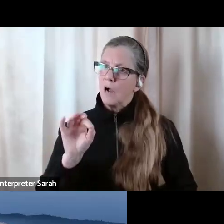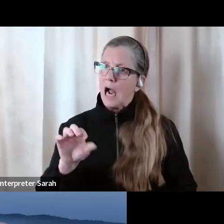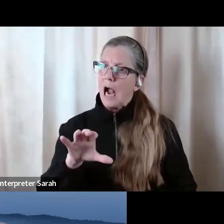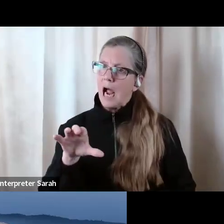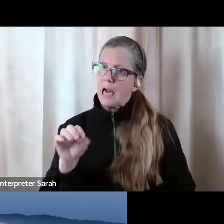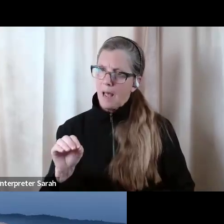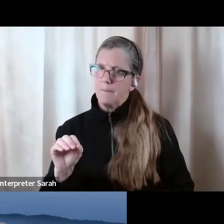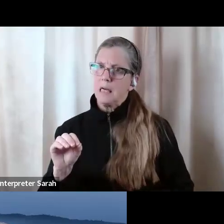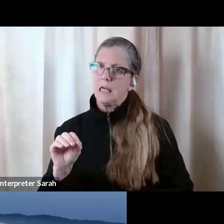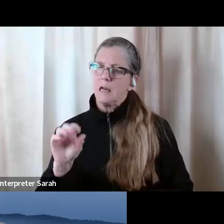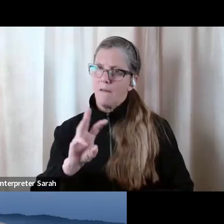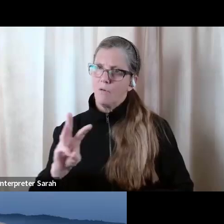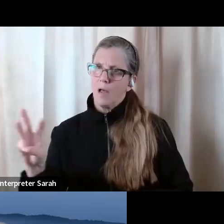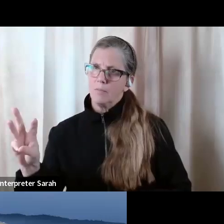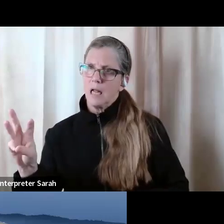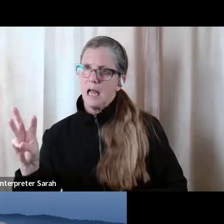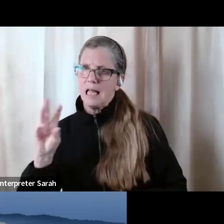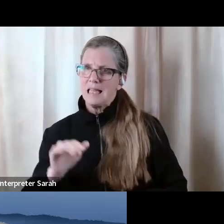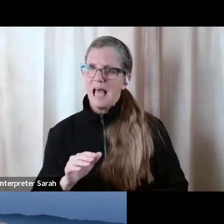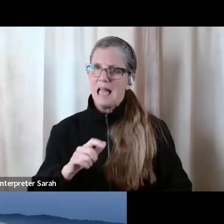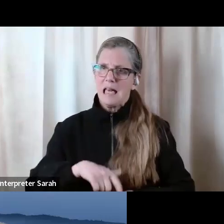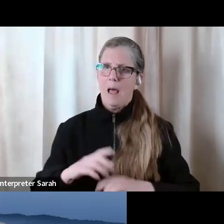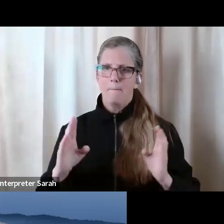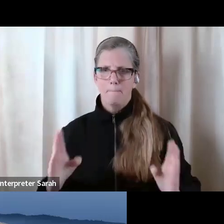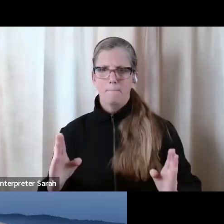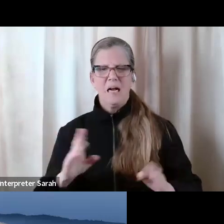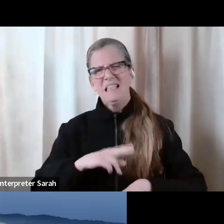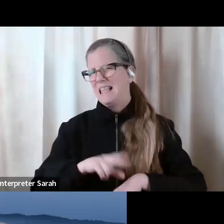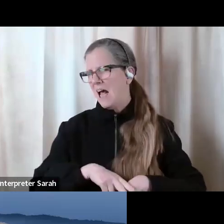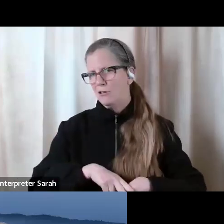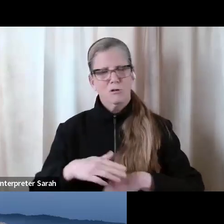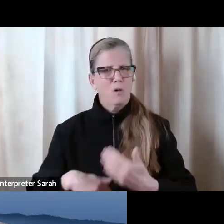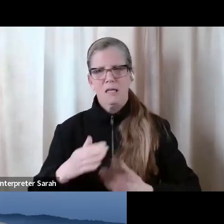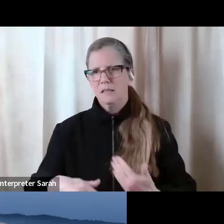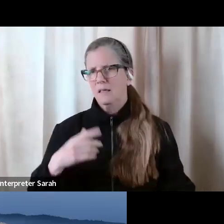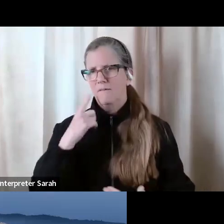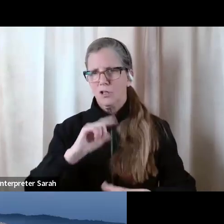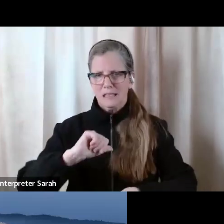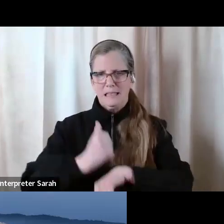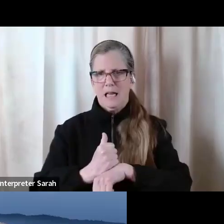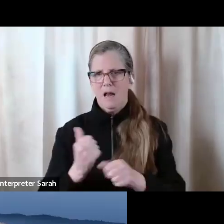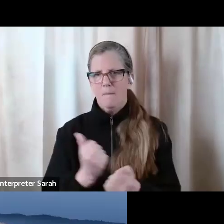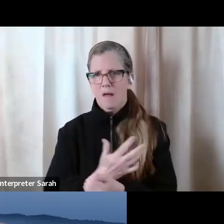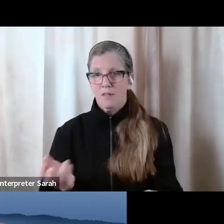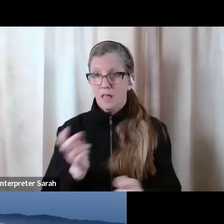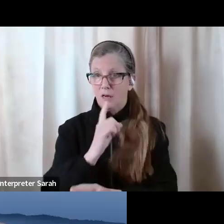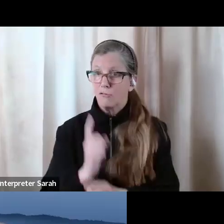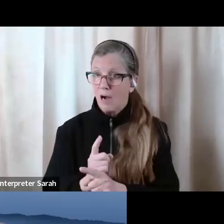the website is just the natural process to get things started, correct?